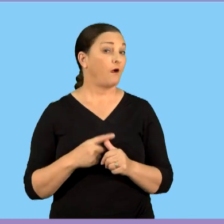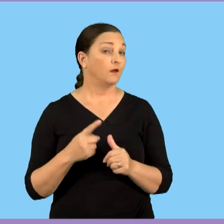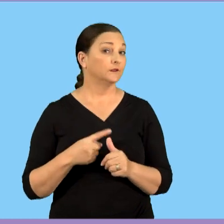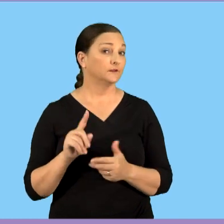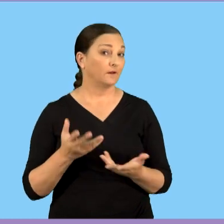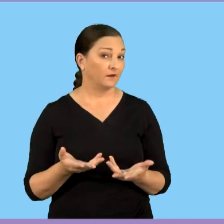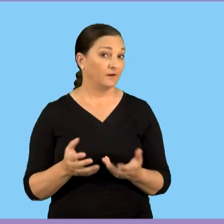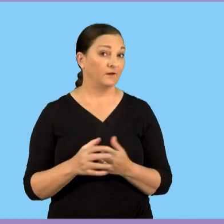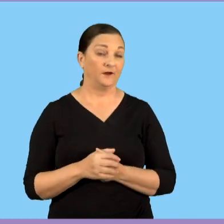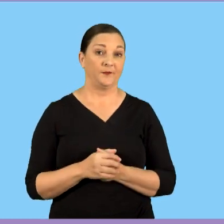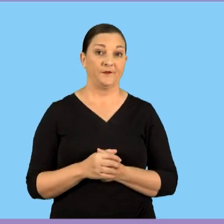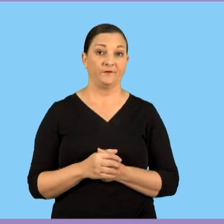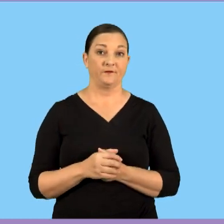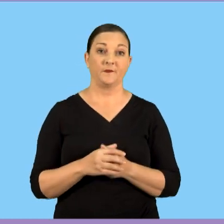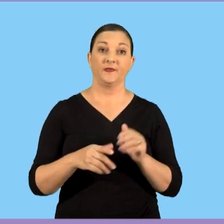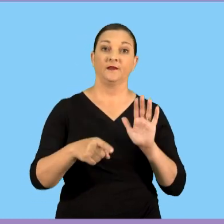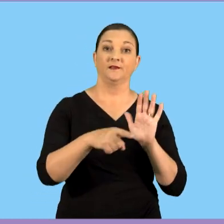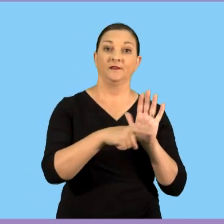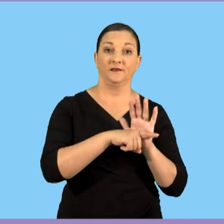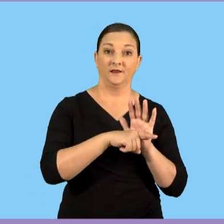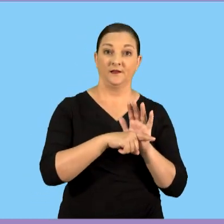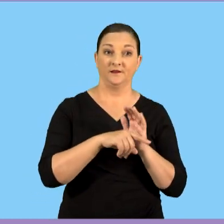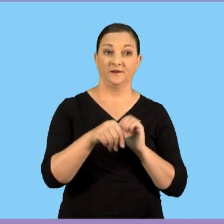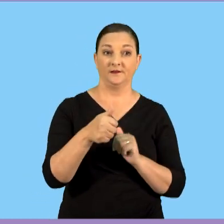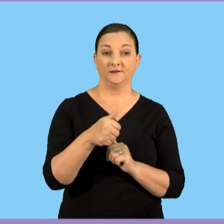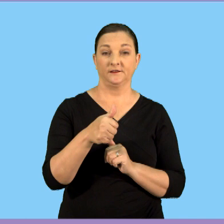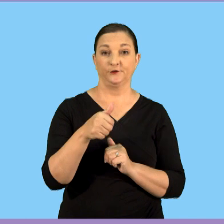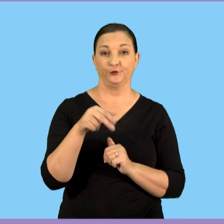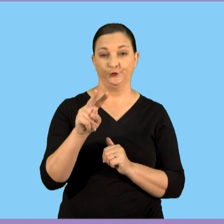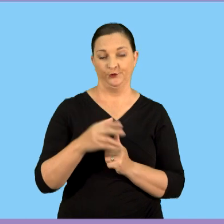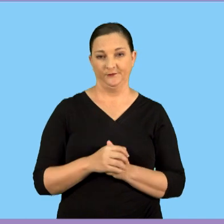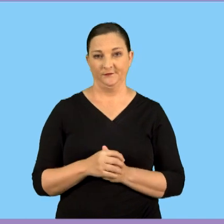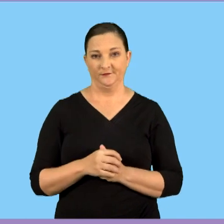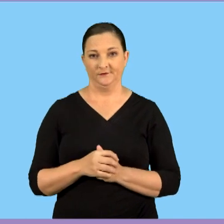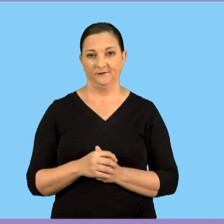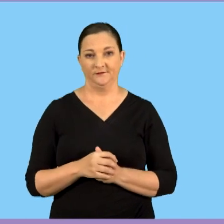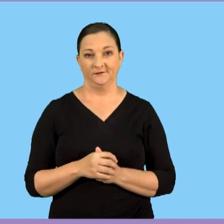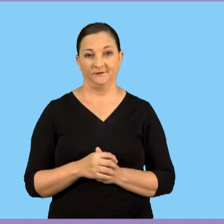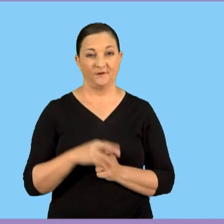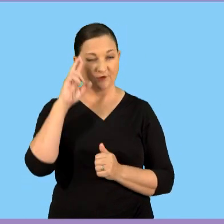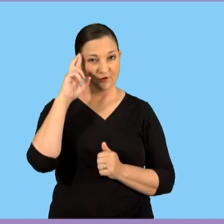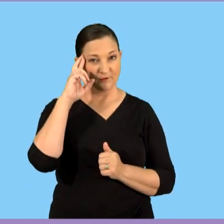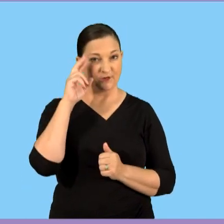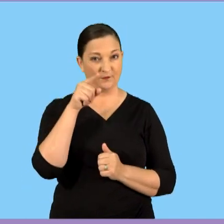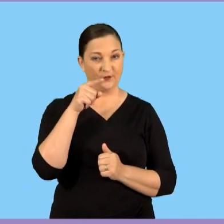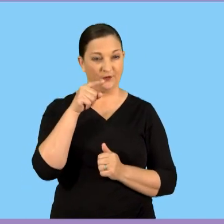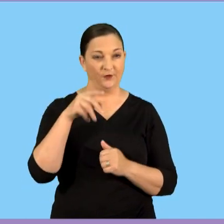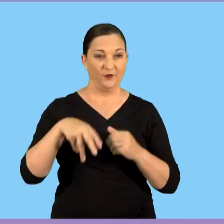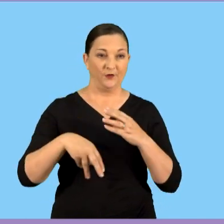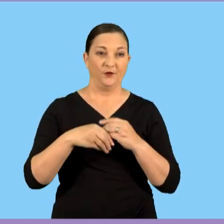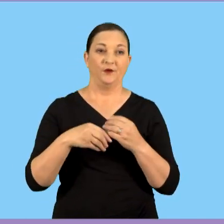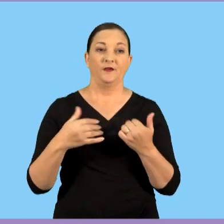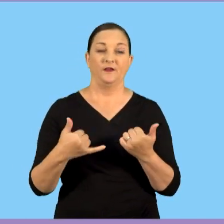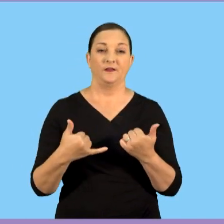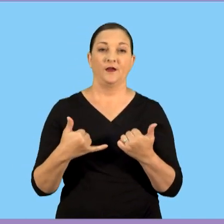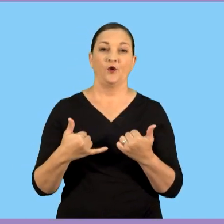end, that gives us an answer of negative 62. Remember, when you are